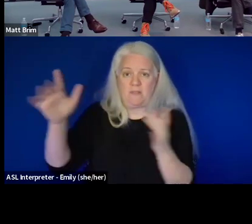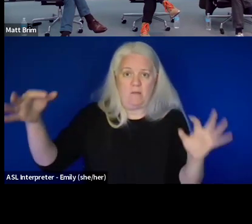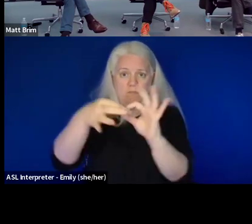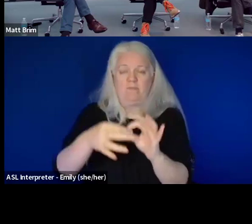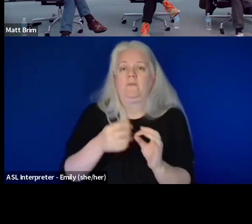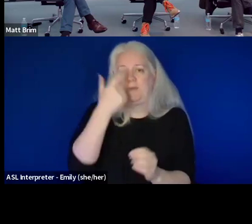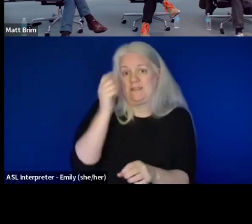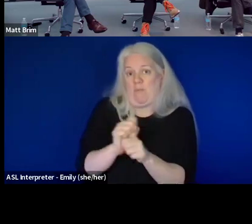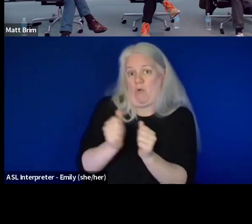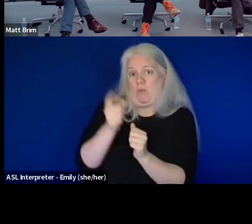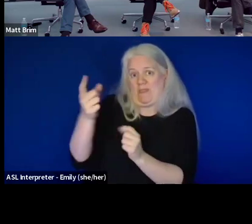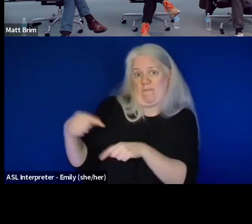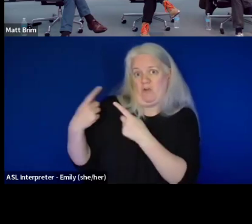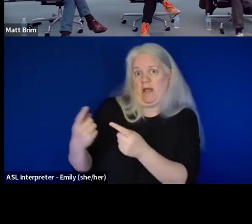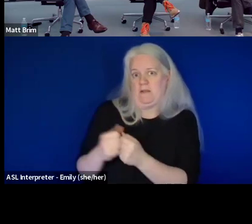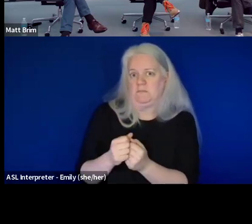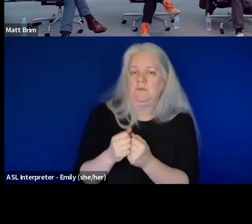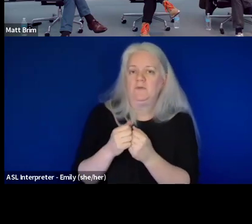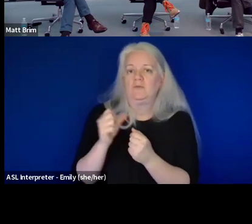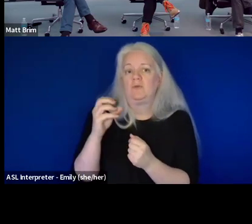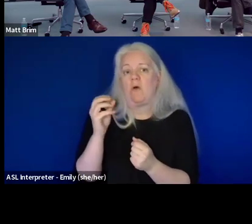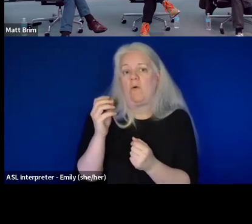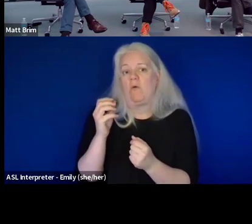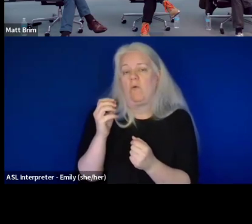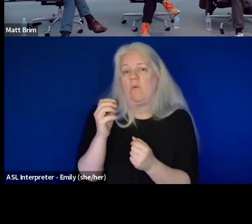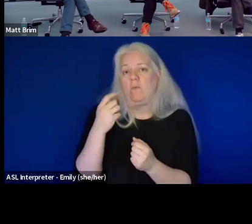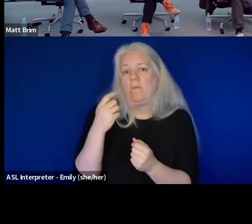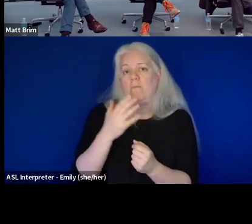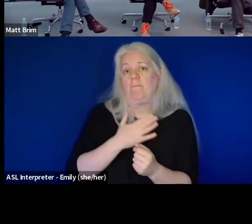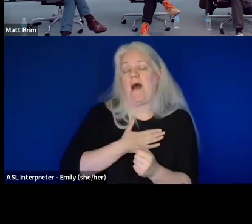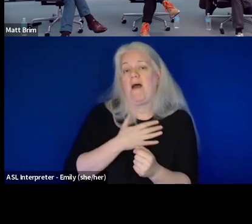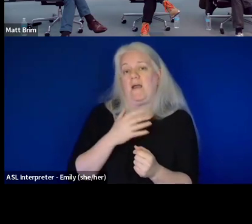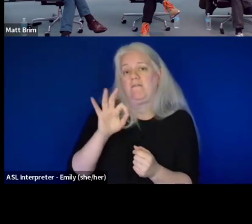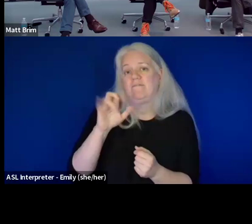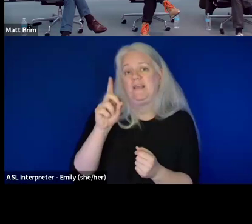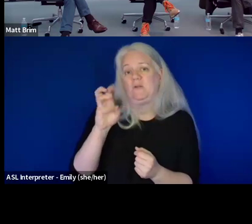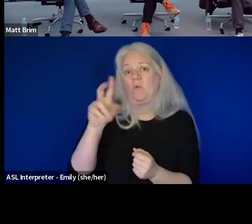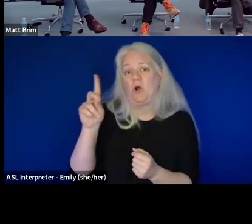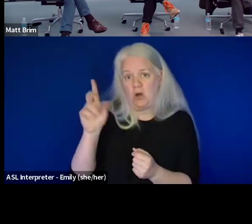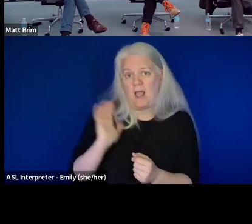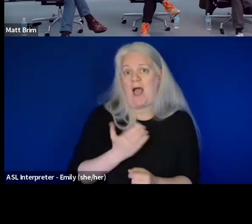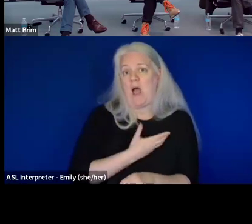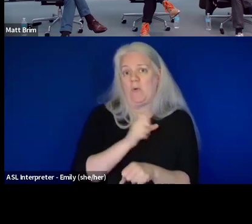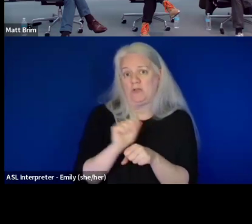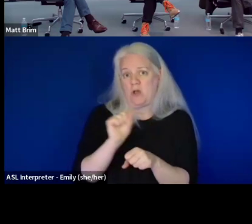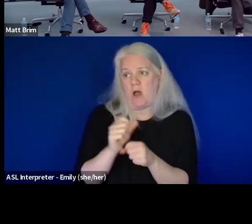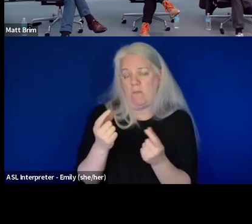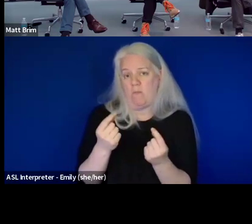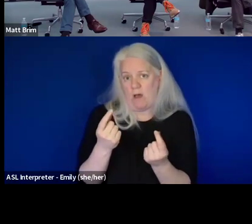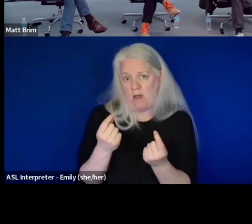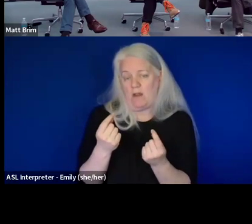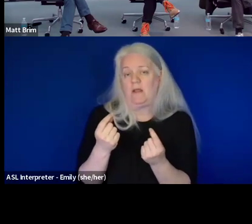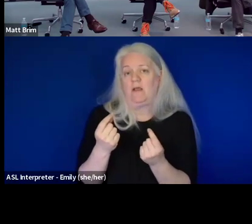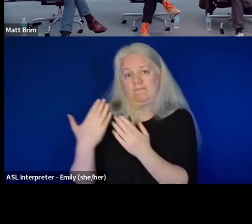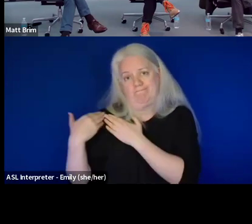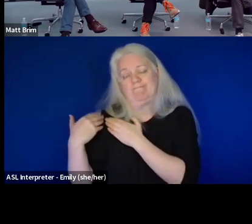what as a part of my cohort from my community collaborative, our job has been to find and